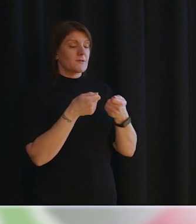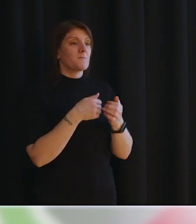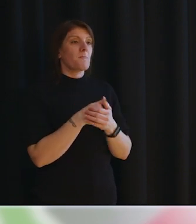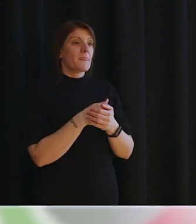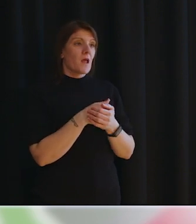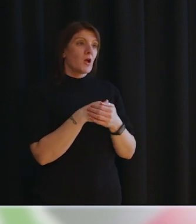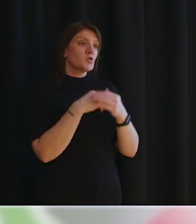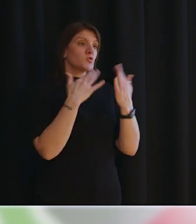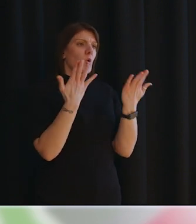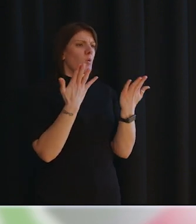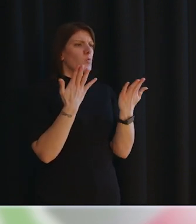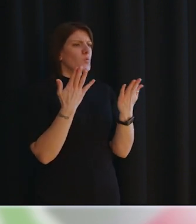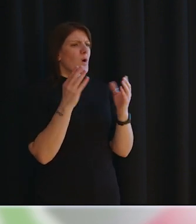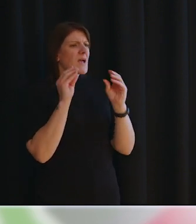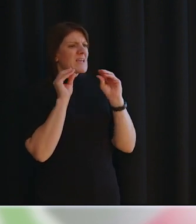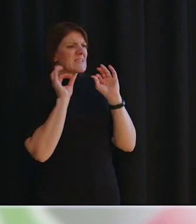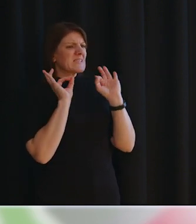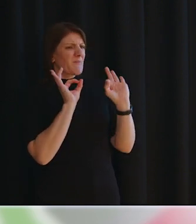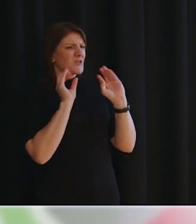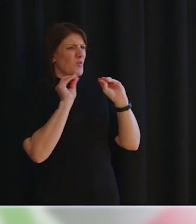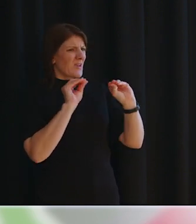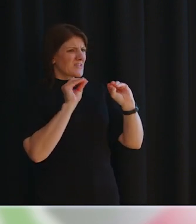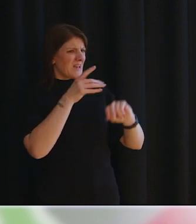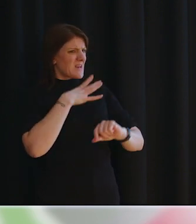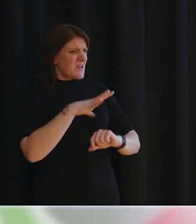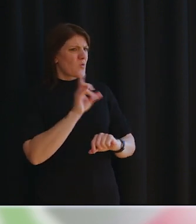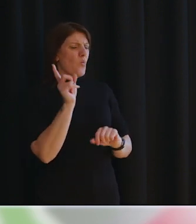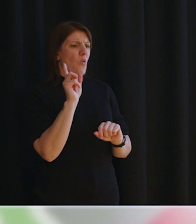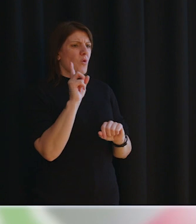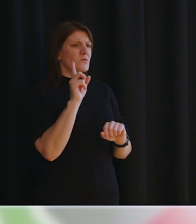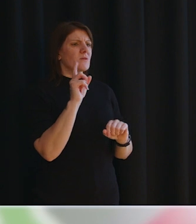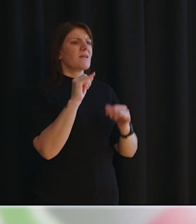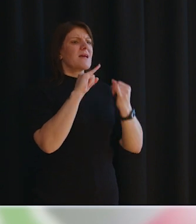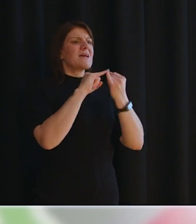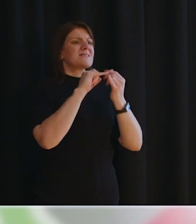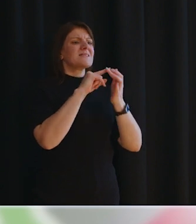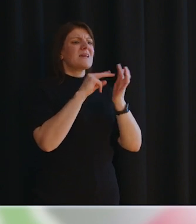So what is a special educational need? All of this is taken from the SEND Code of